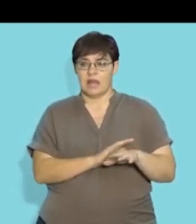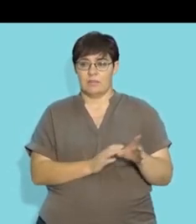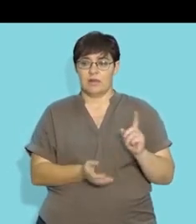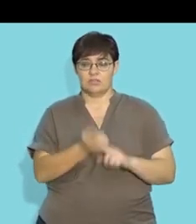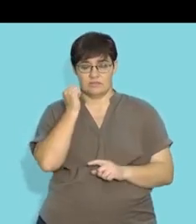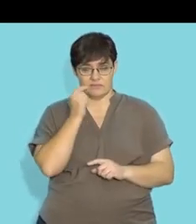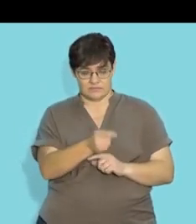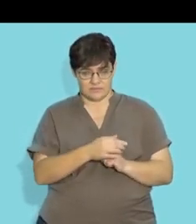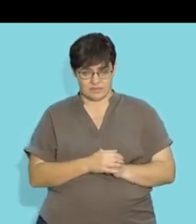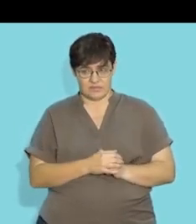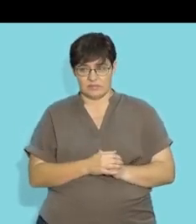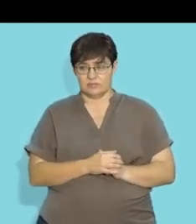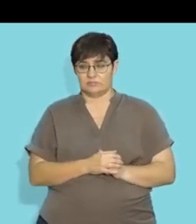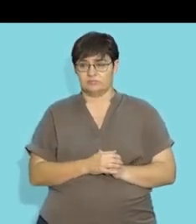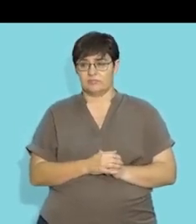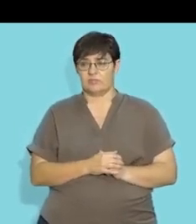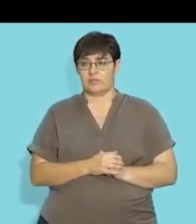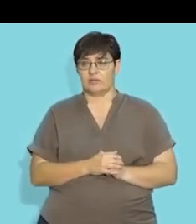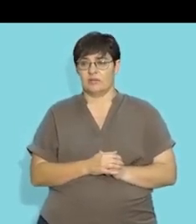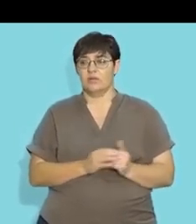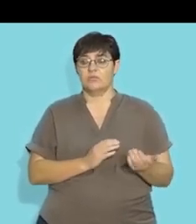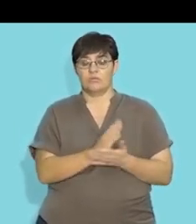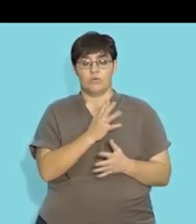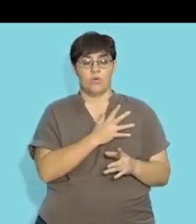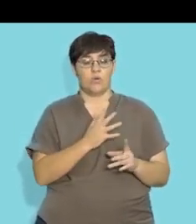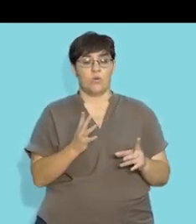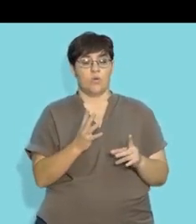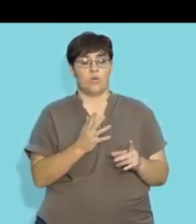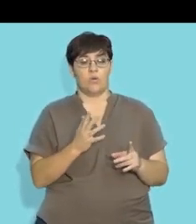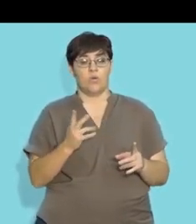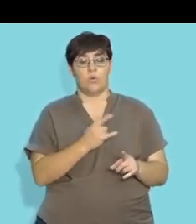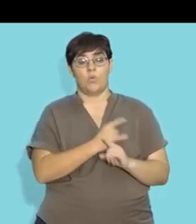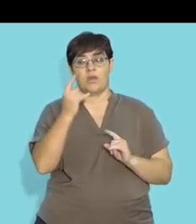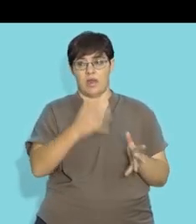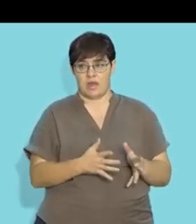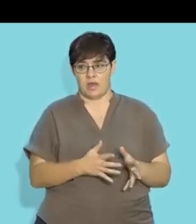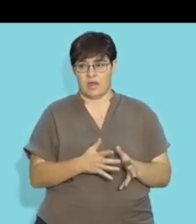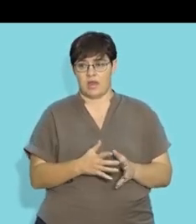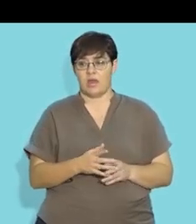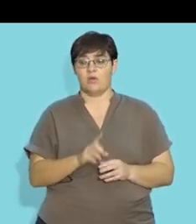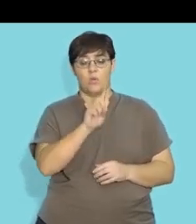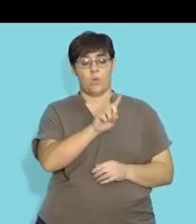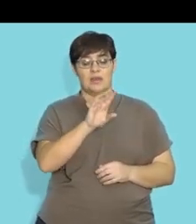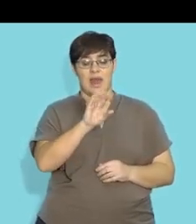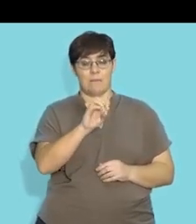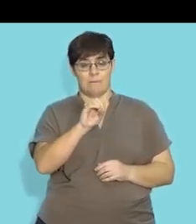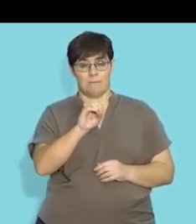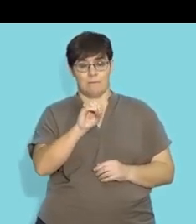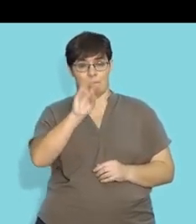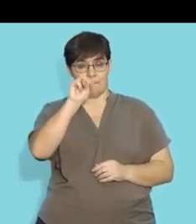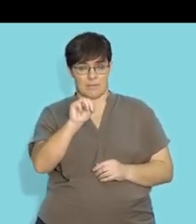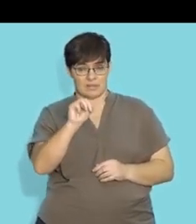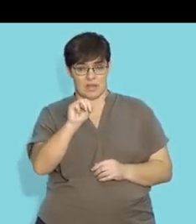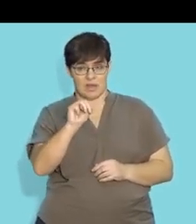achieved. Those are the times achieved by winners of men's